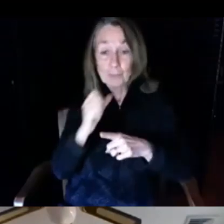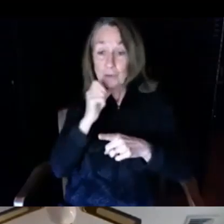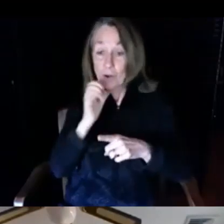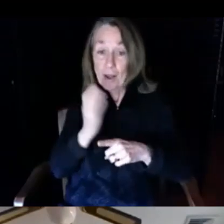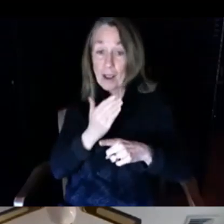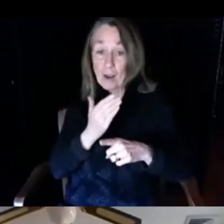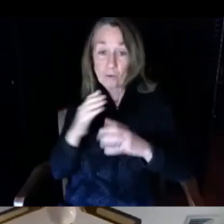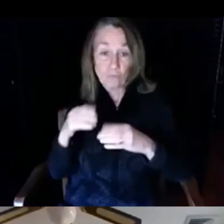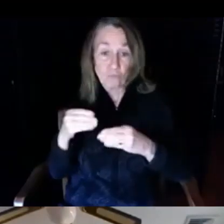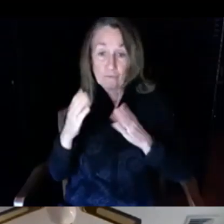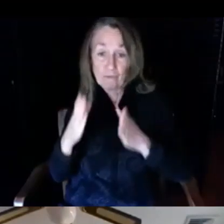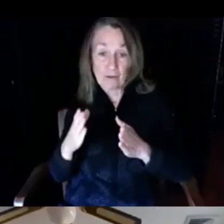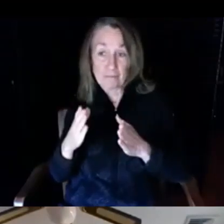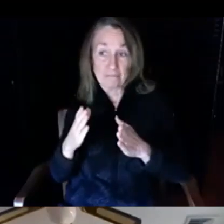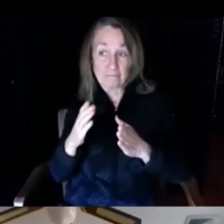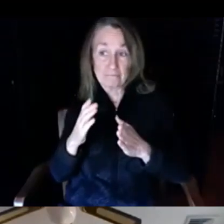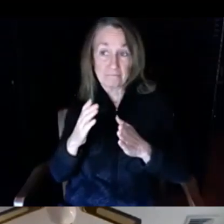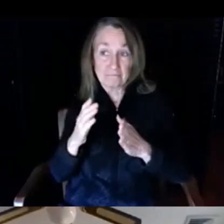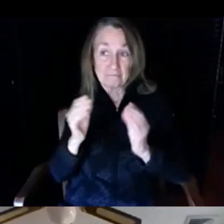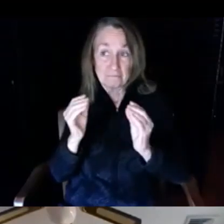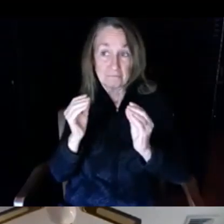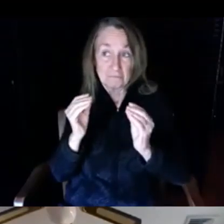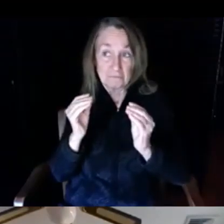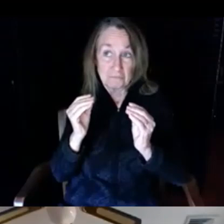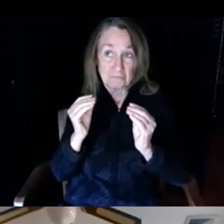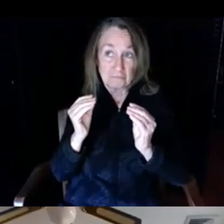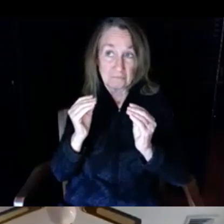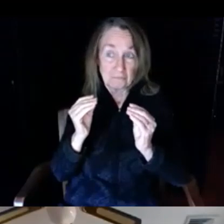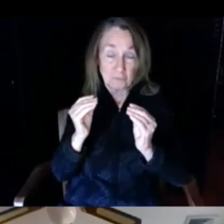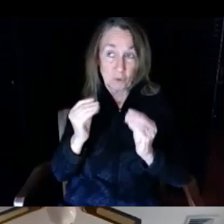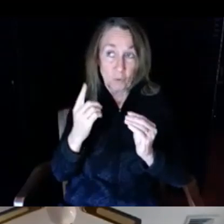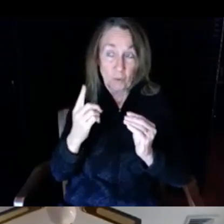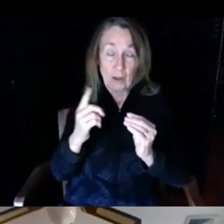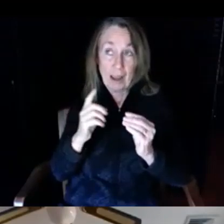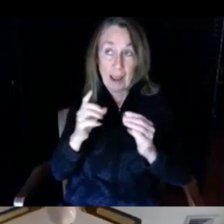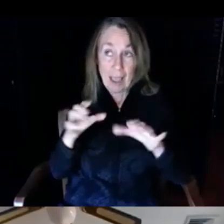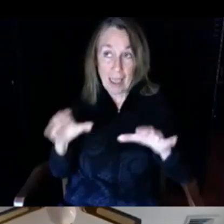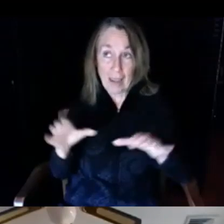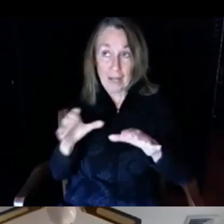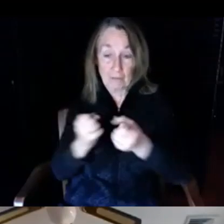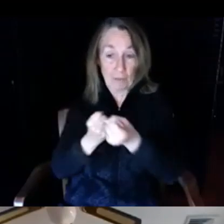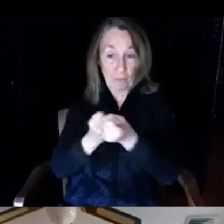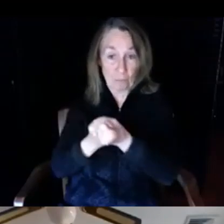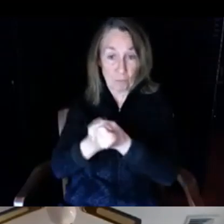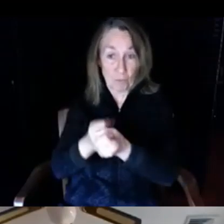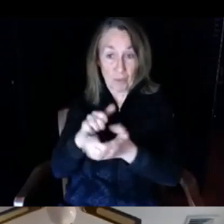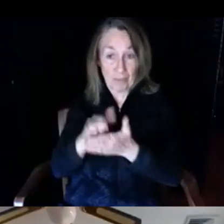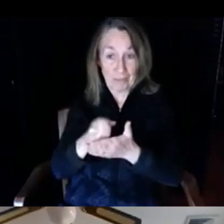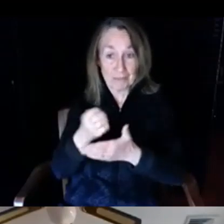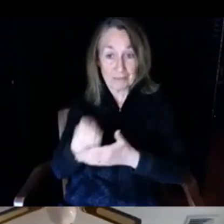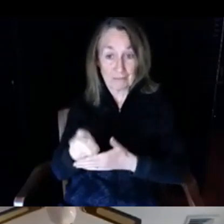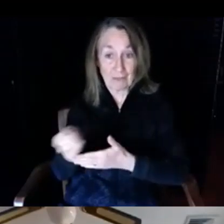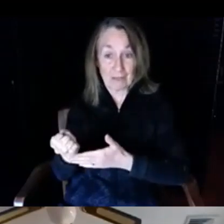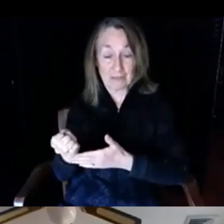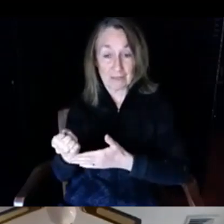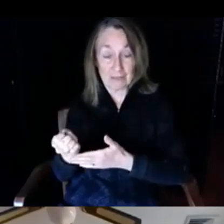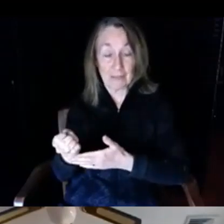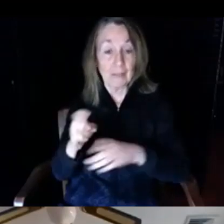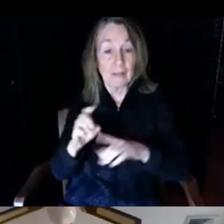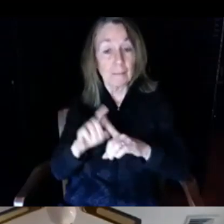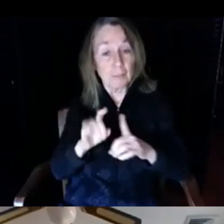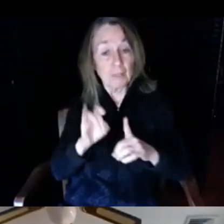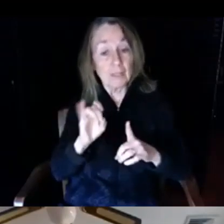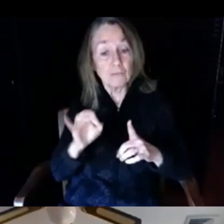provider, so there is not really somebody that is actively promoting that this device exists in Rhode Island. But if you have